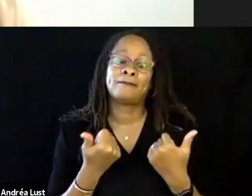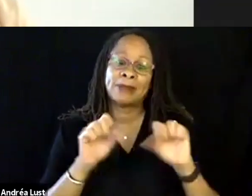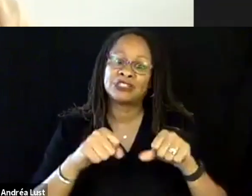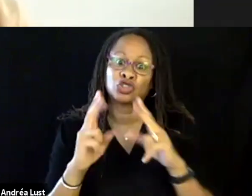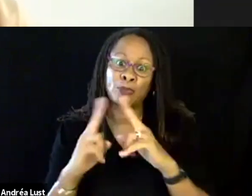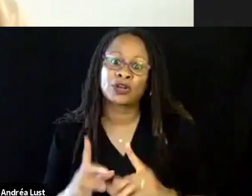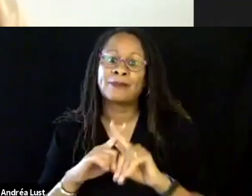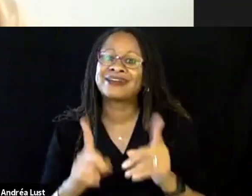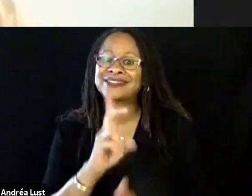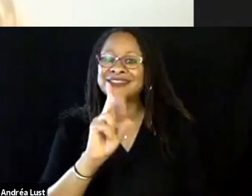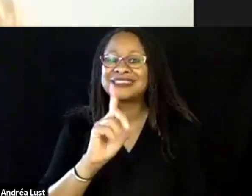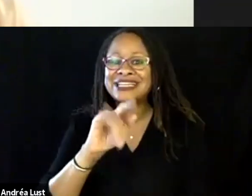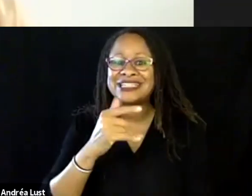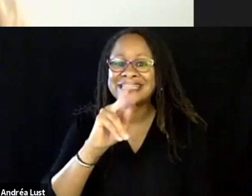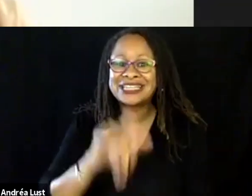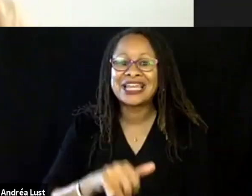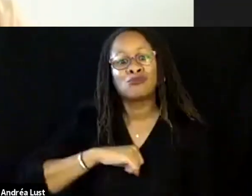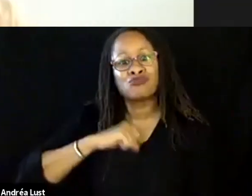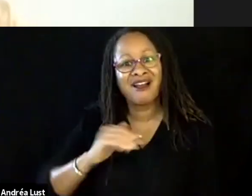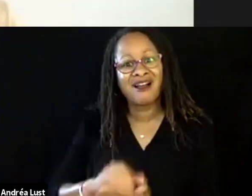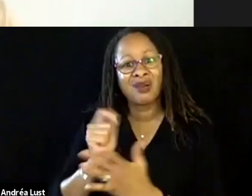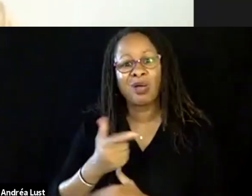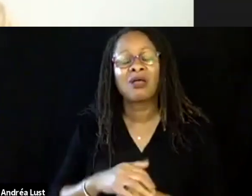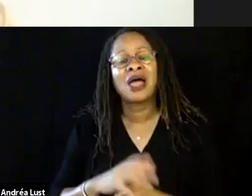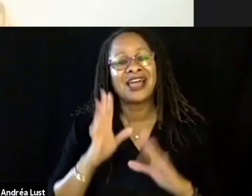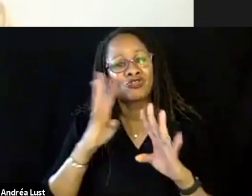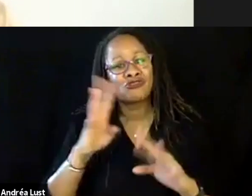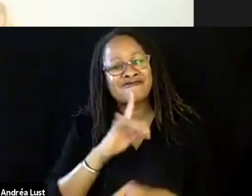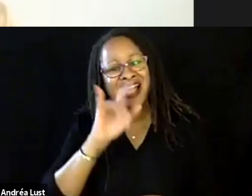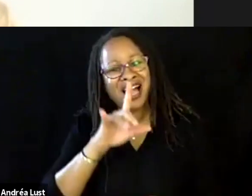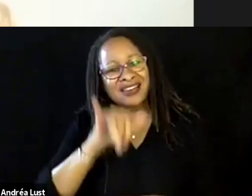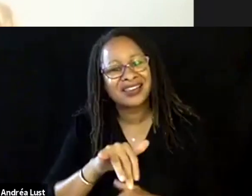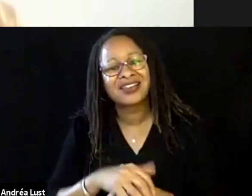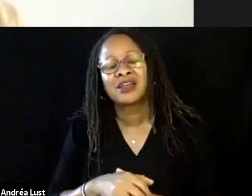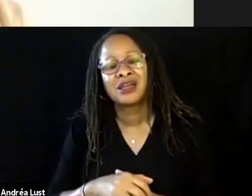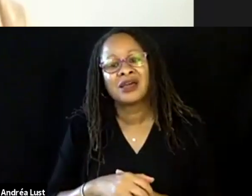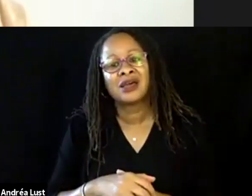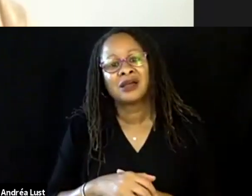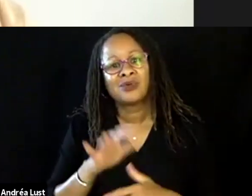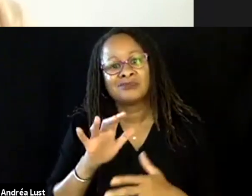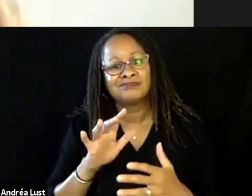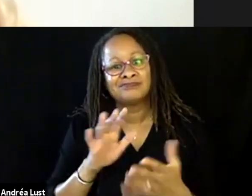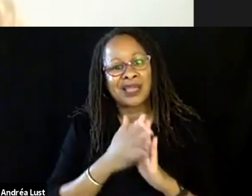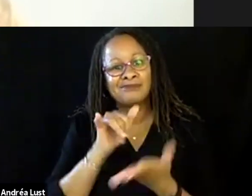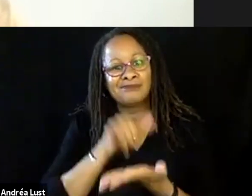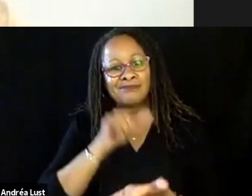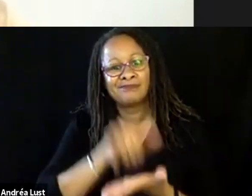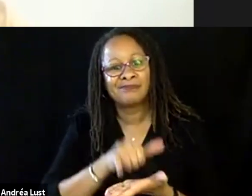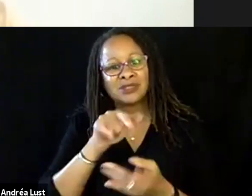was dignity at all. And it created a reality in which it was impossible